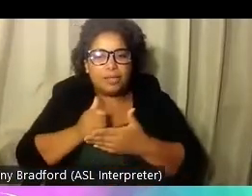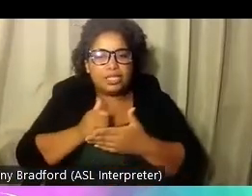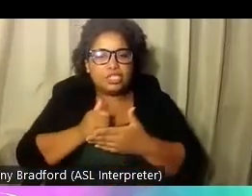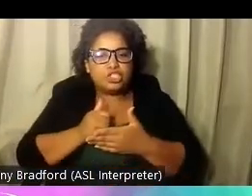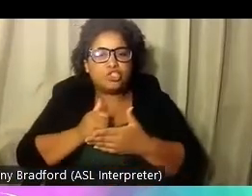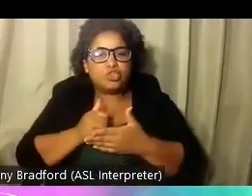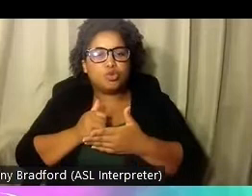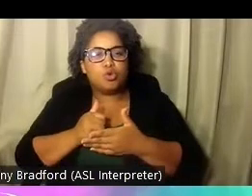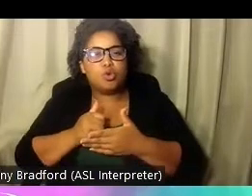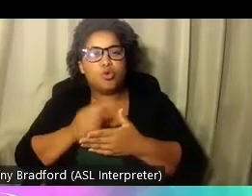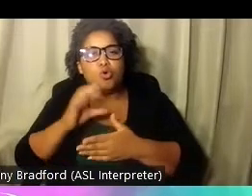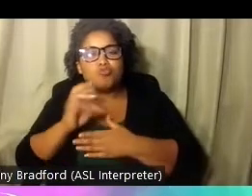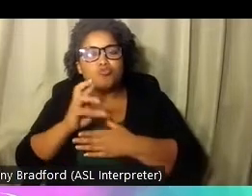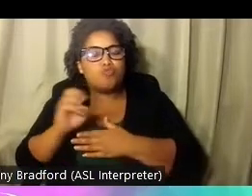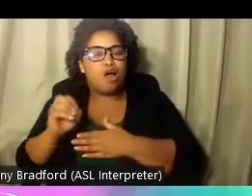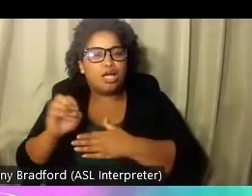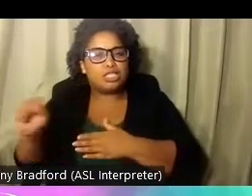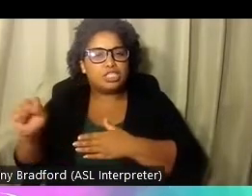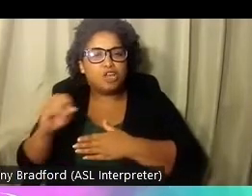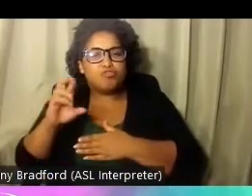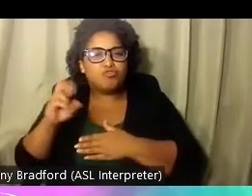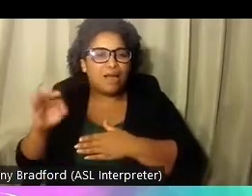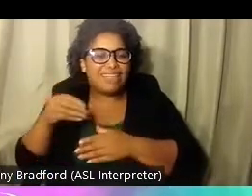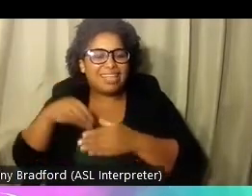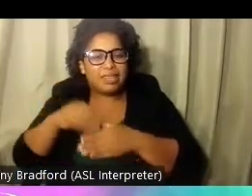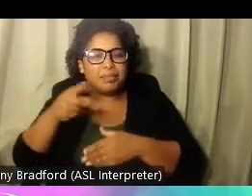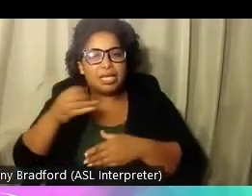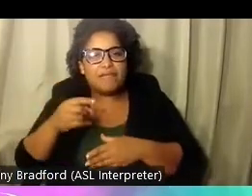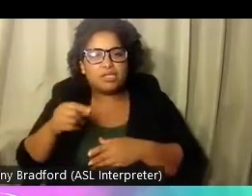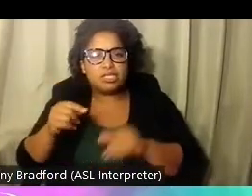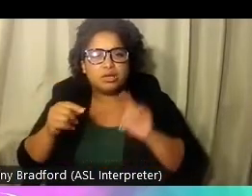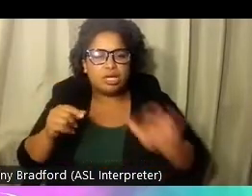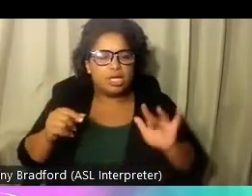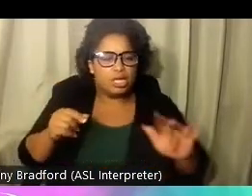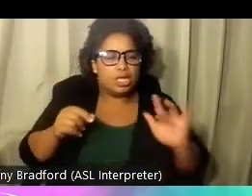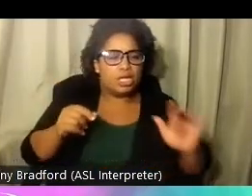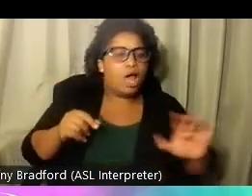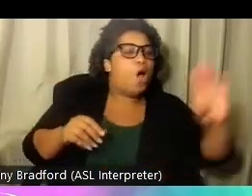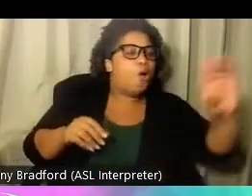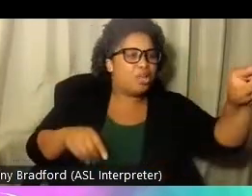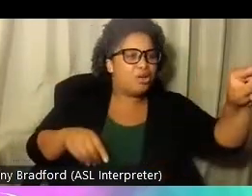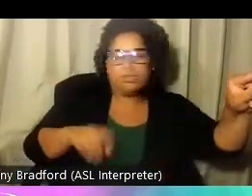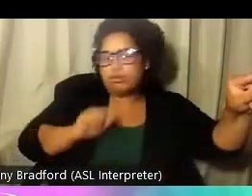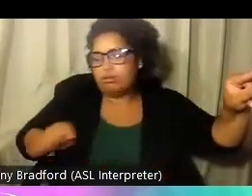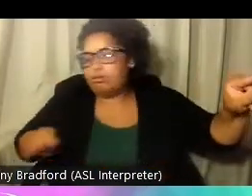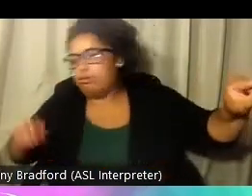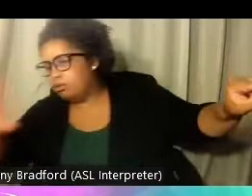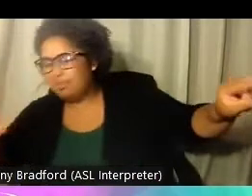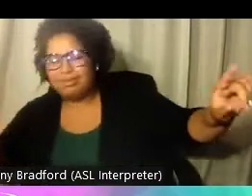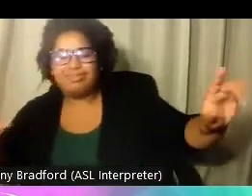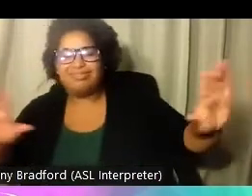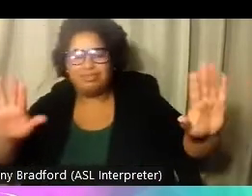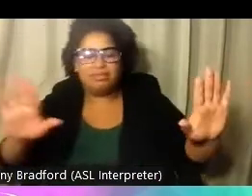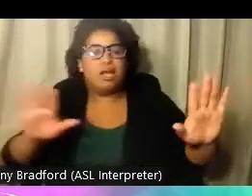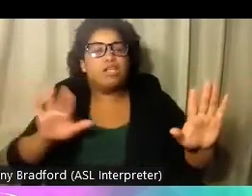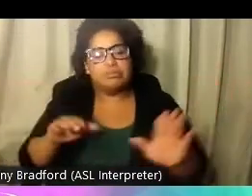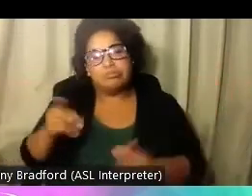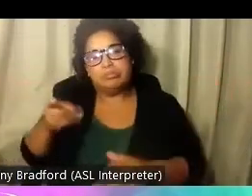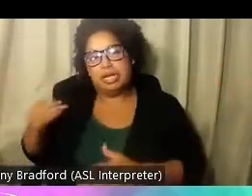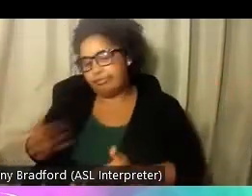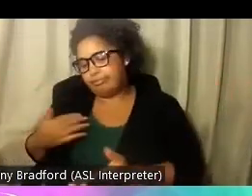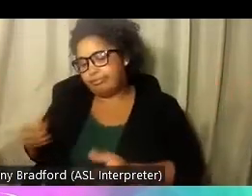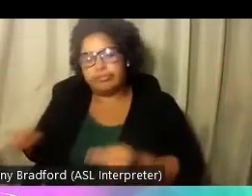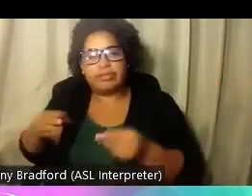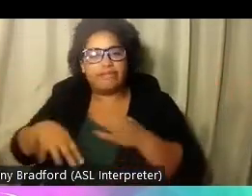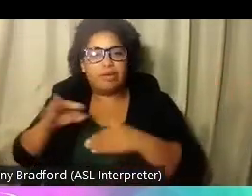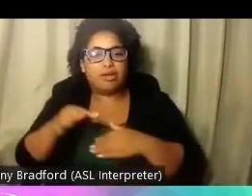them within the PDF rather than clicking through multiple pages on the website. And it also made it easier for